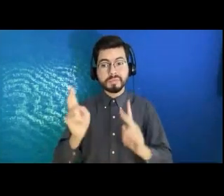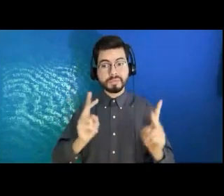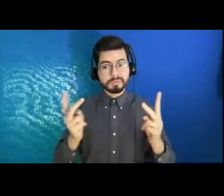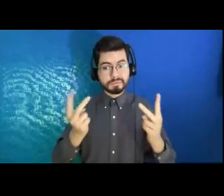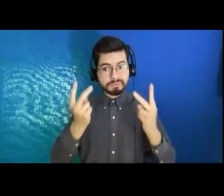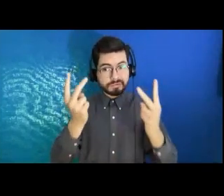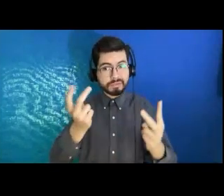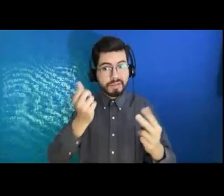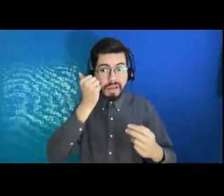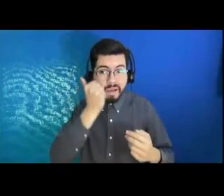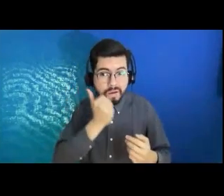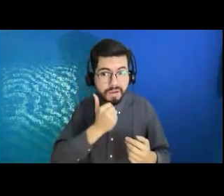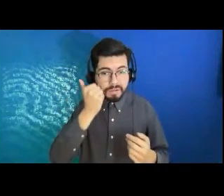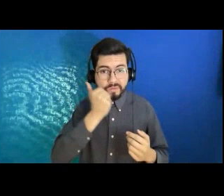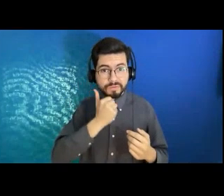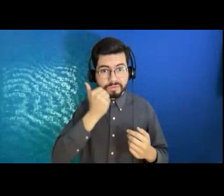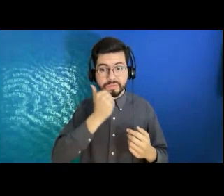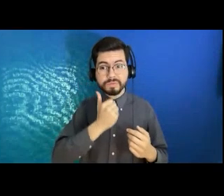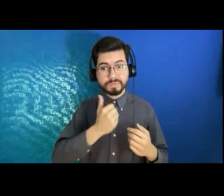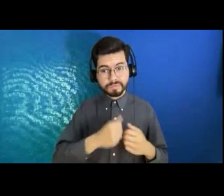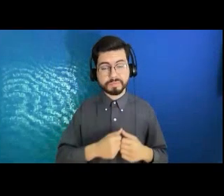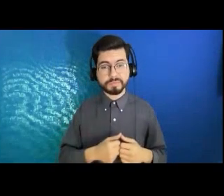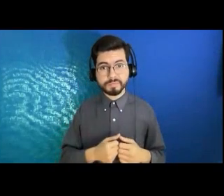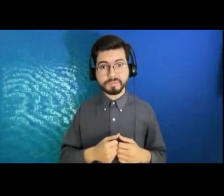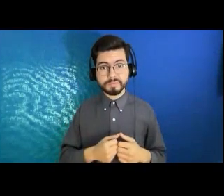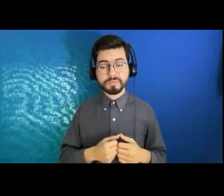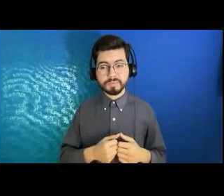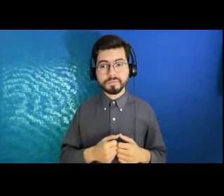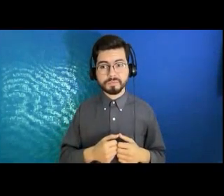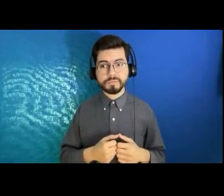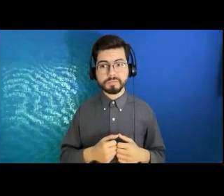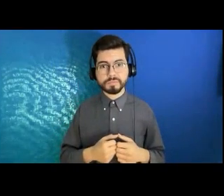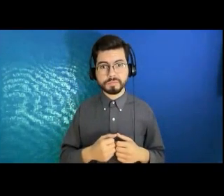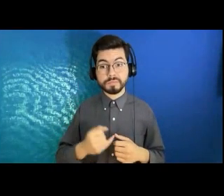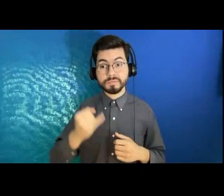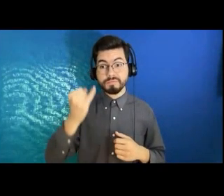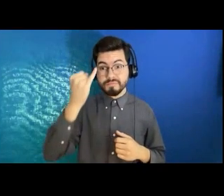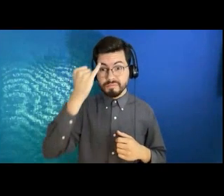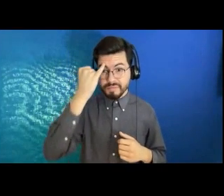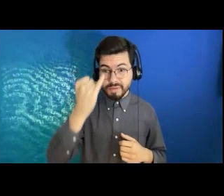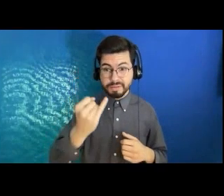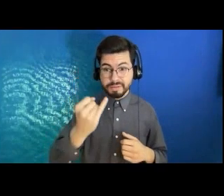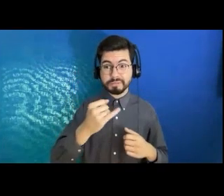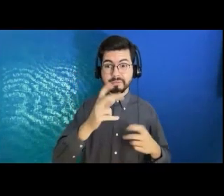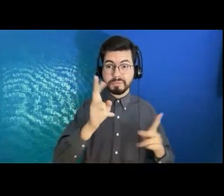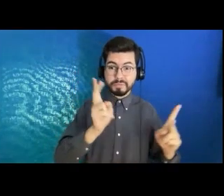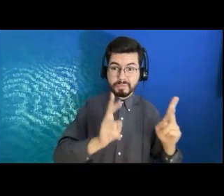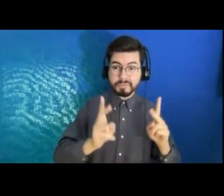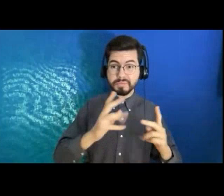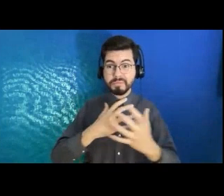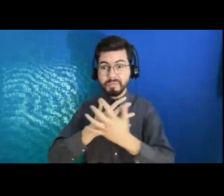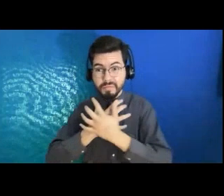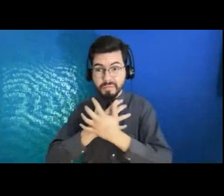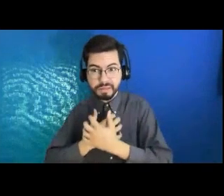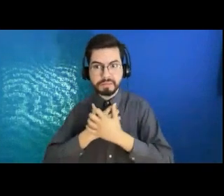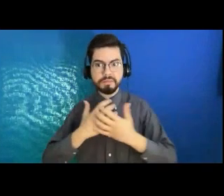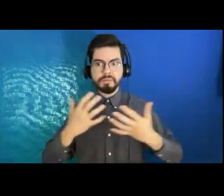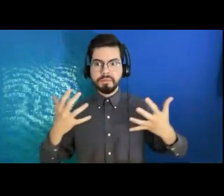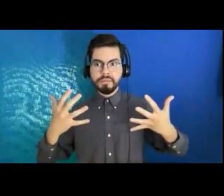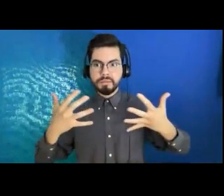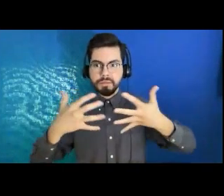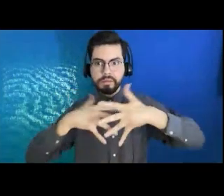So as you can imagine, trying to manage the interface between people and bears is a pretty big challenge